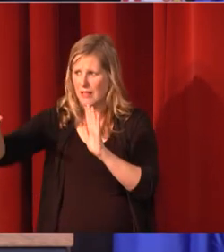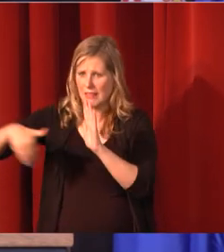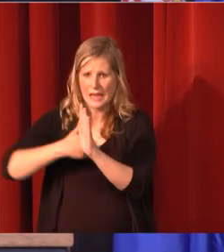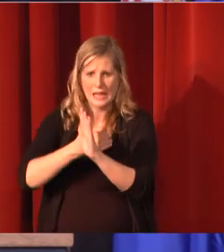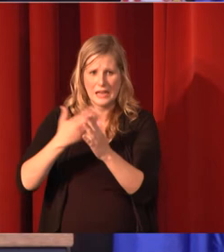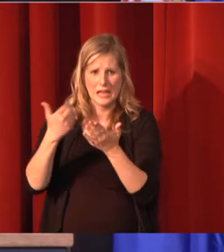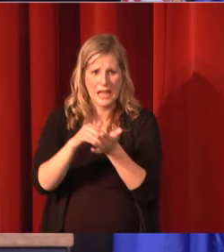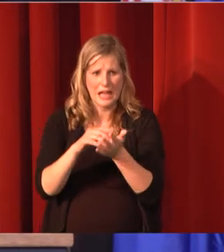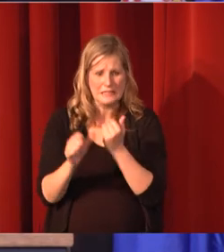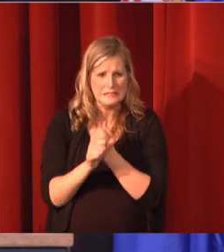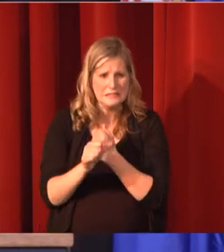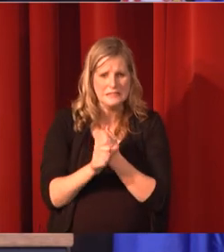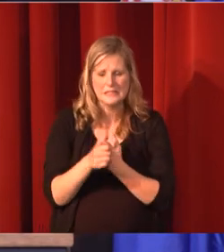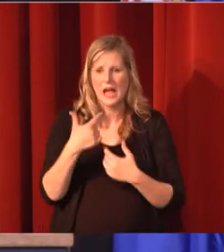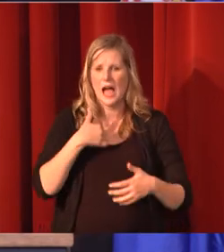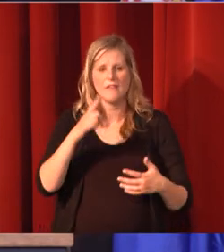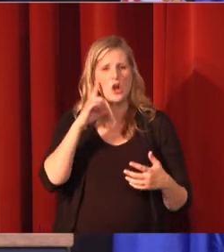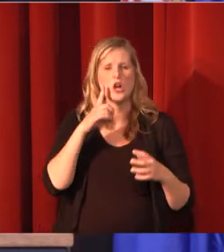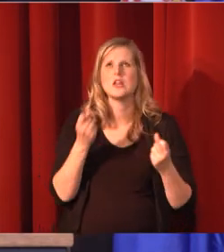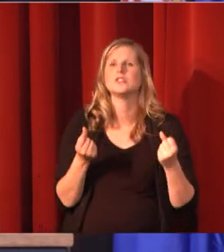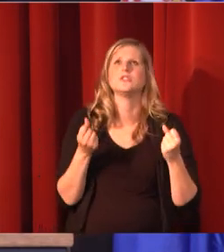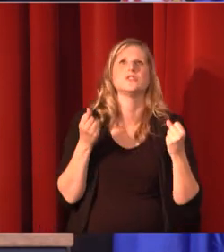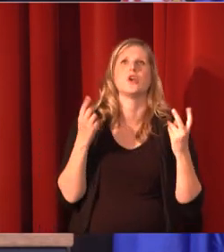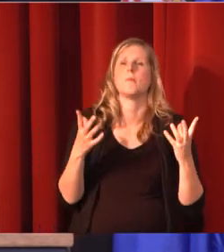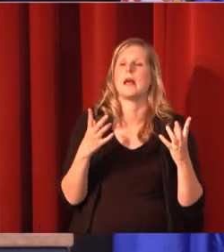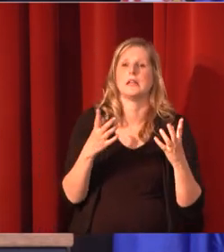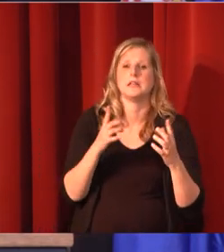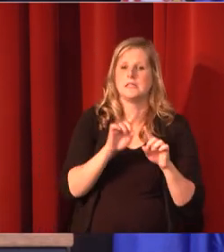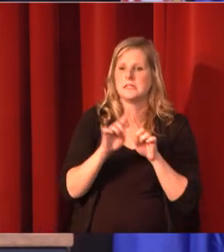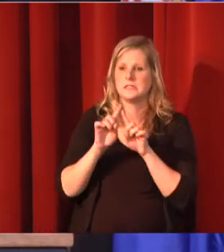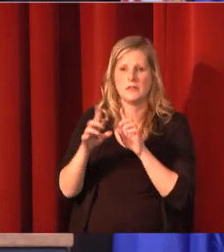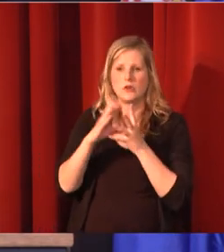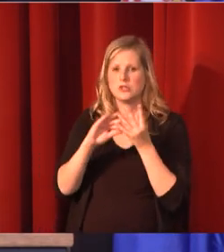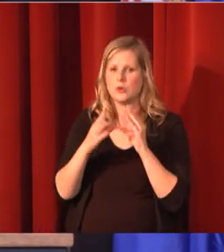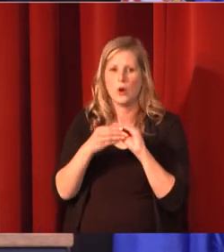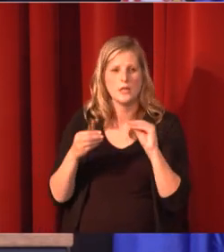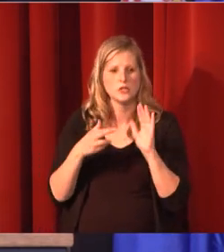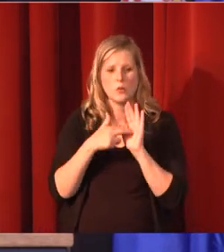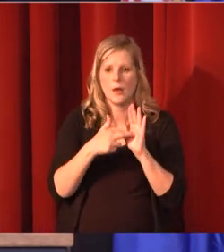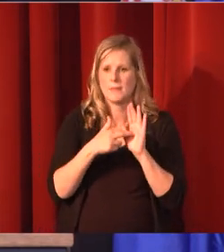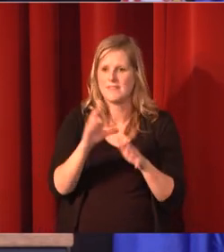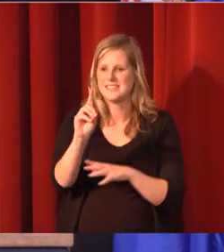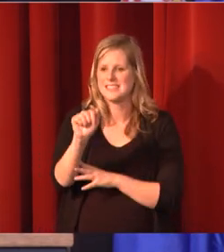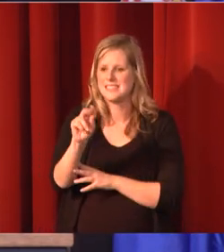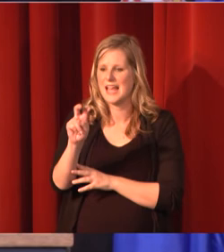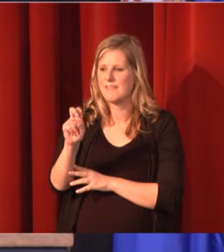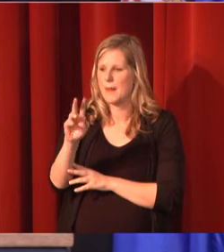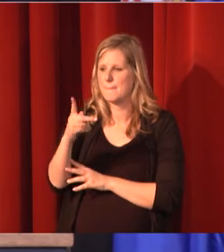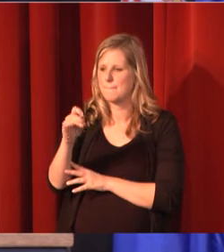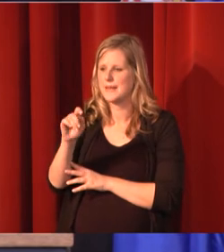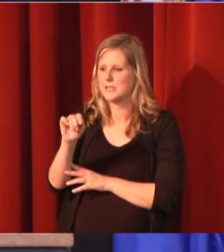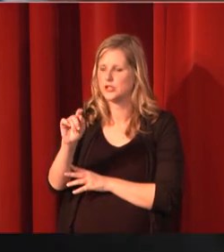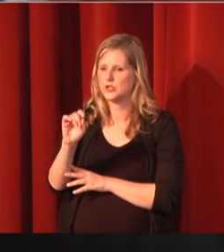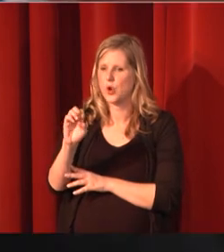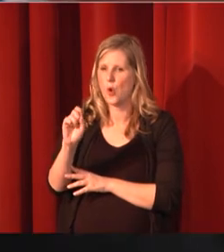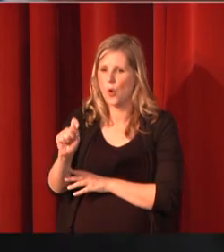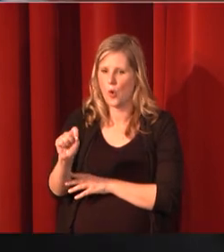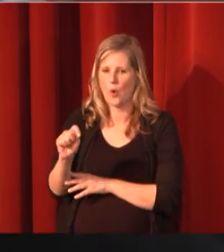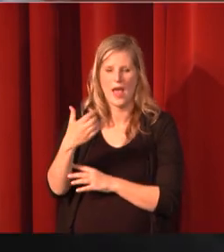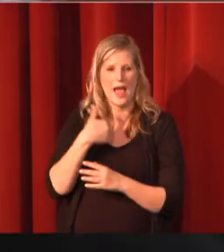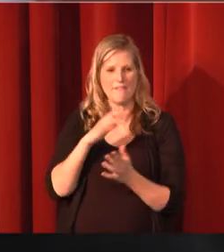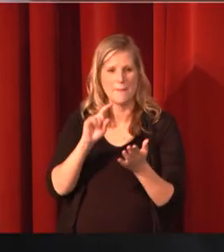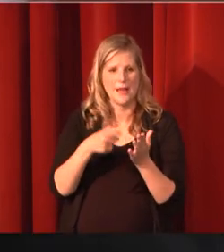that message from the students who testify powerfully at our state capitol when representative Dave Pinto formed forced a hearing on mandatory